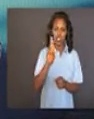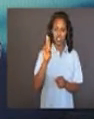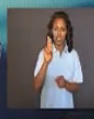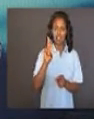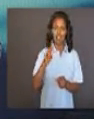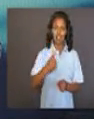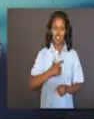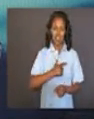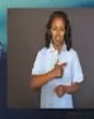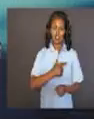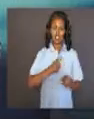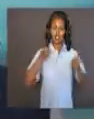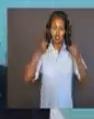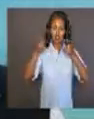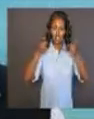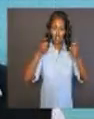a heart monitor.